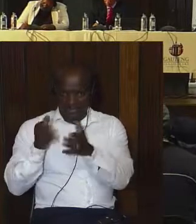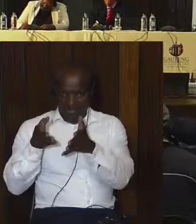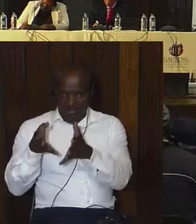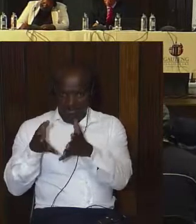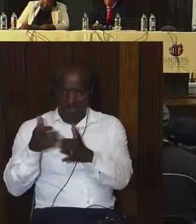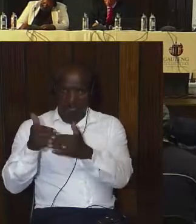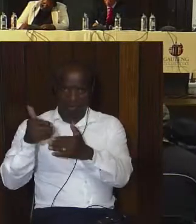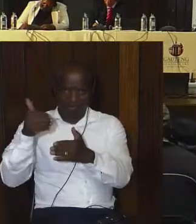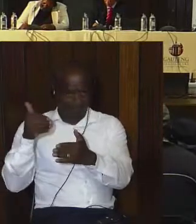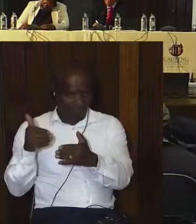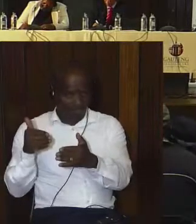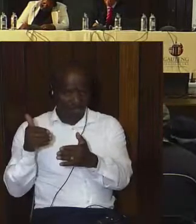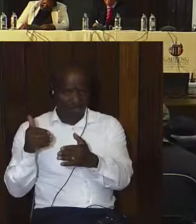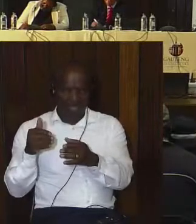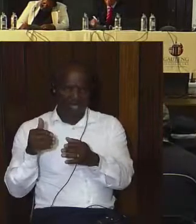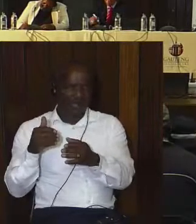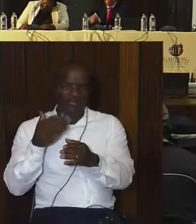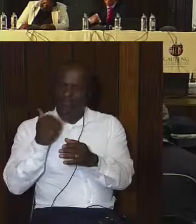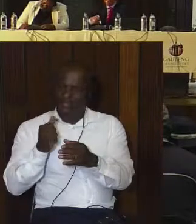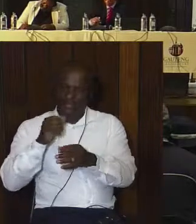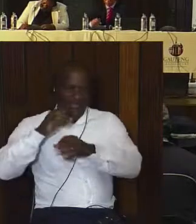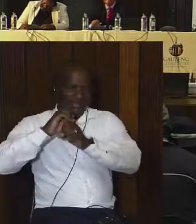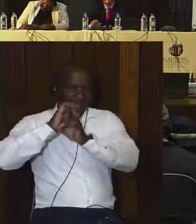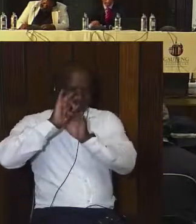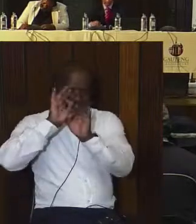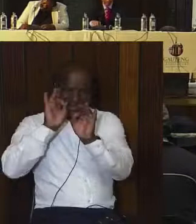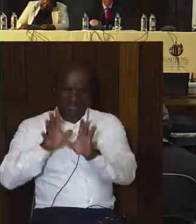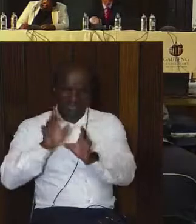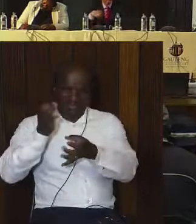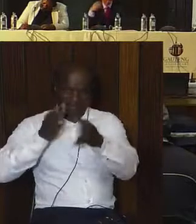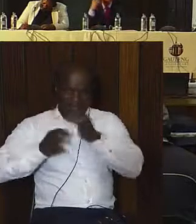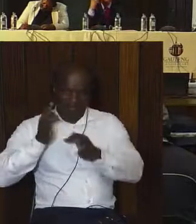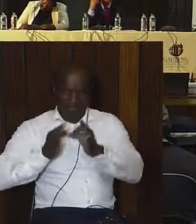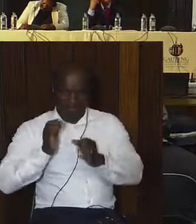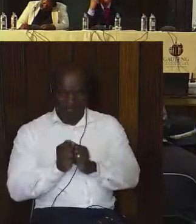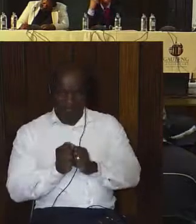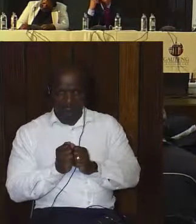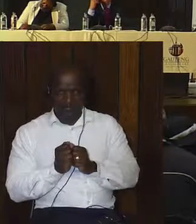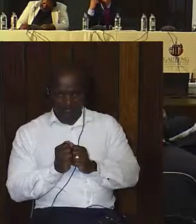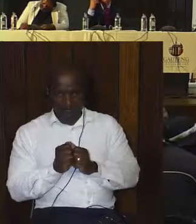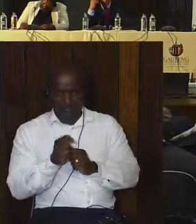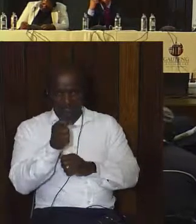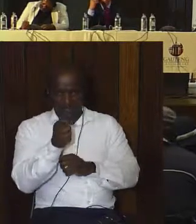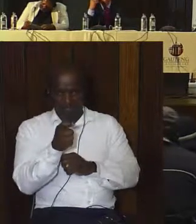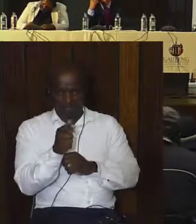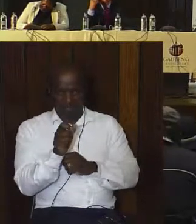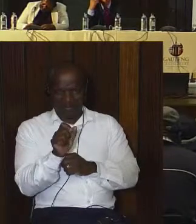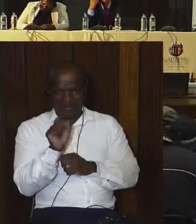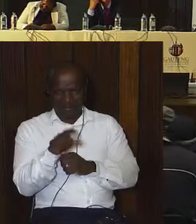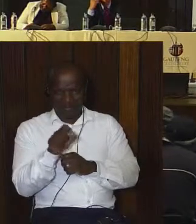department's underspending? I think we need to get an understanding. And particularly,